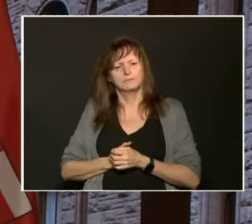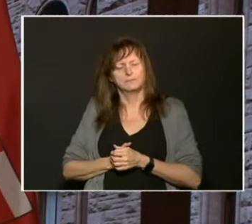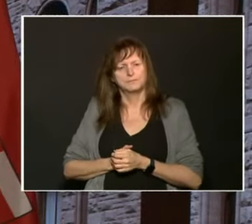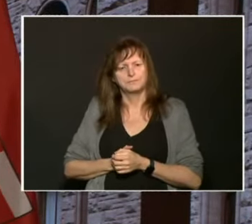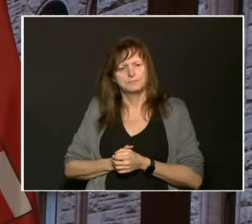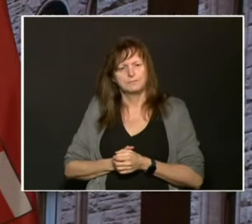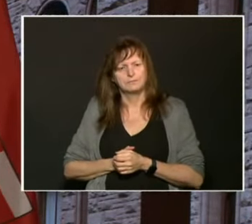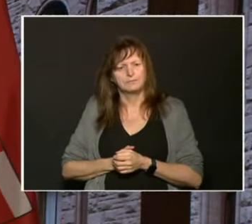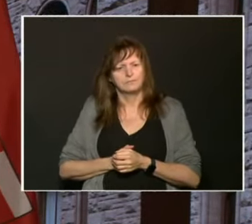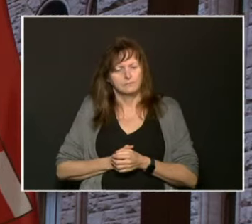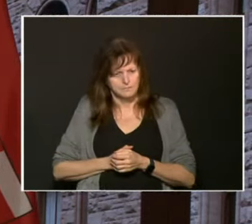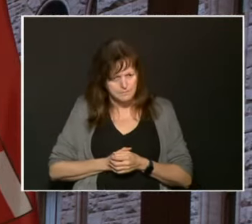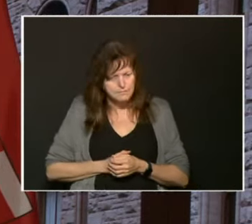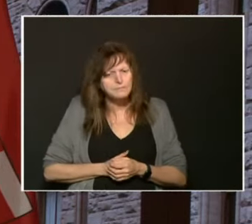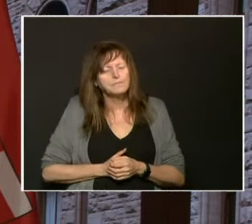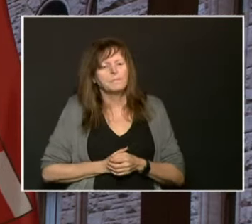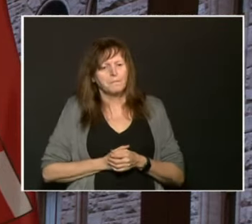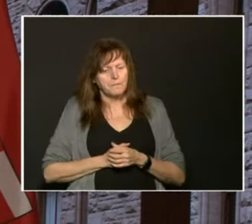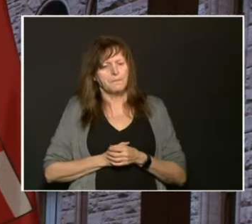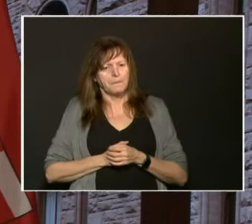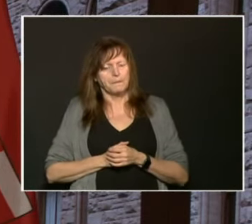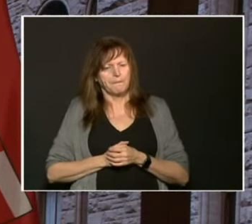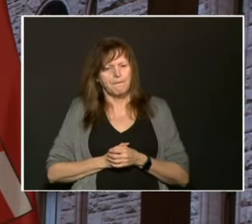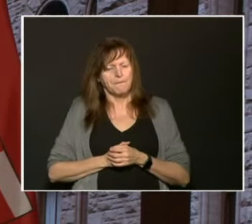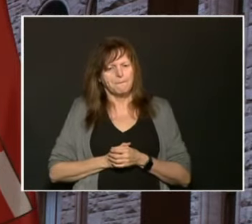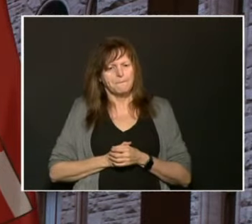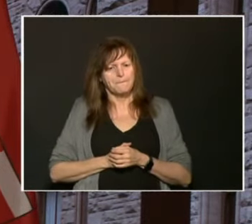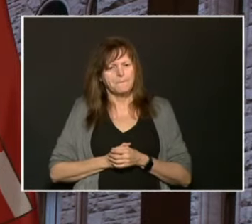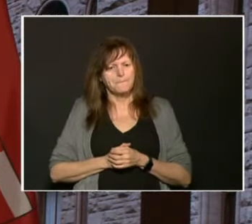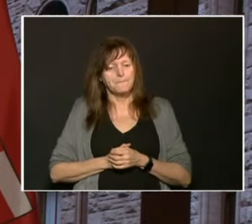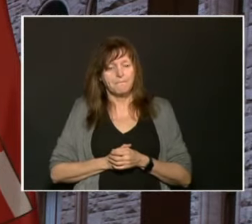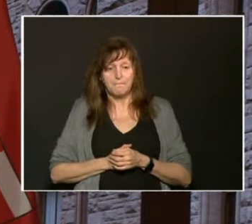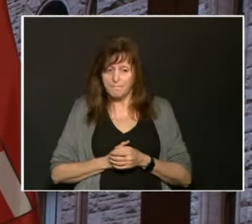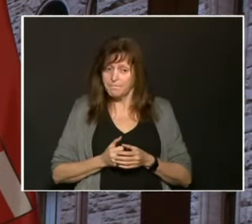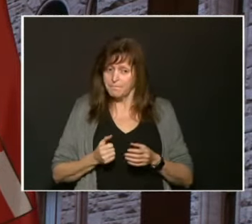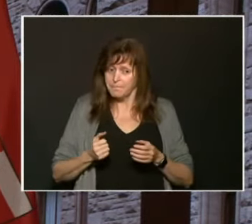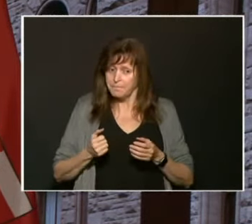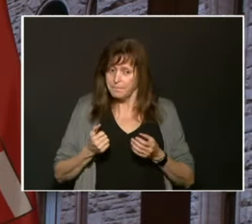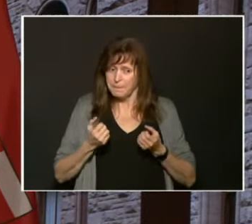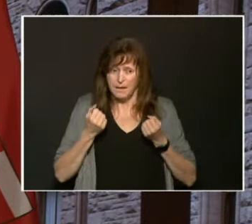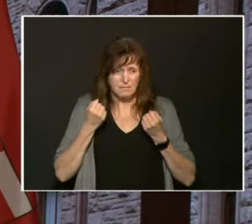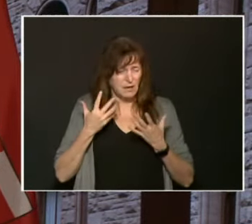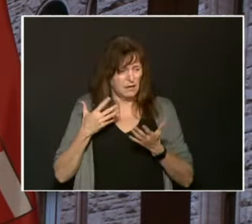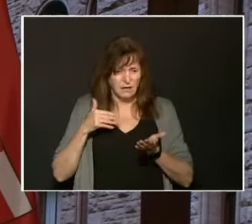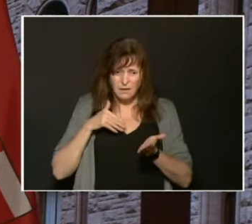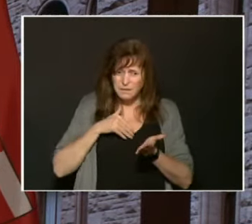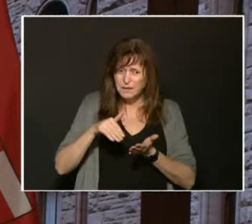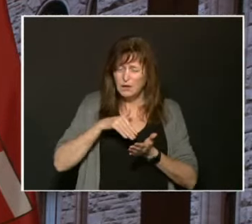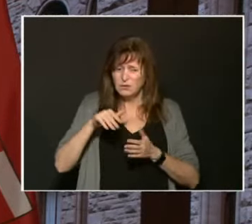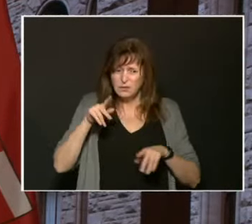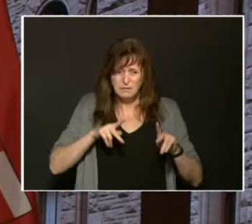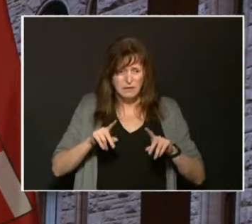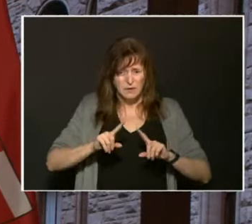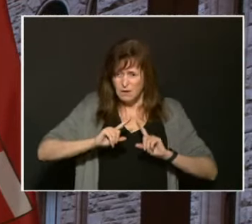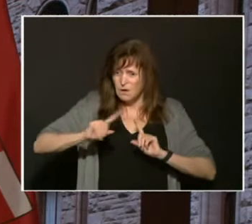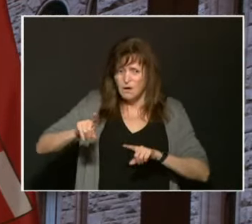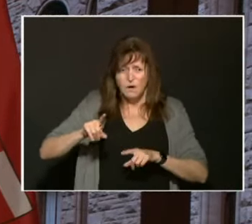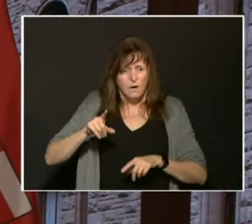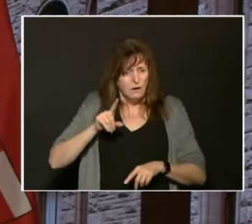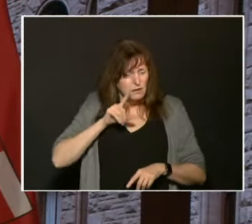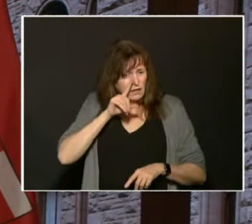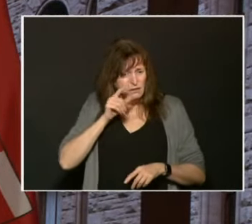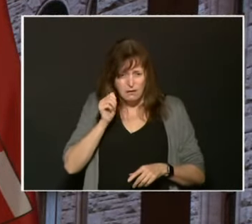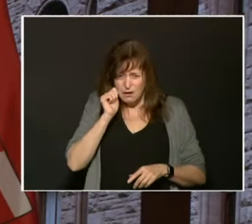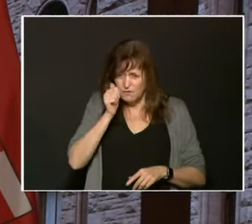I would say, there are still many, many thousands of people being tested every day. And we certainly encourage anybody who